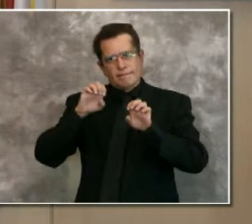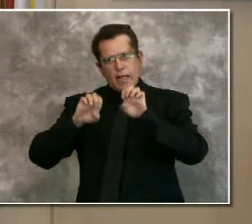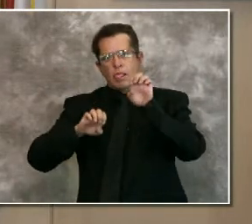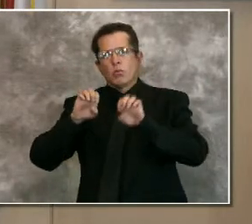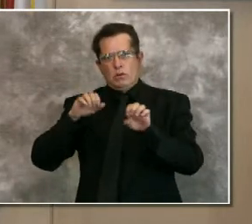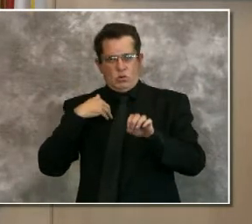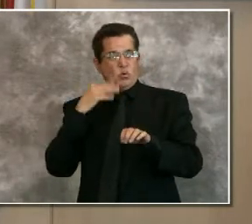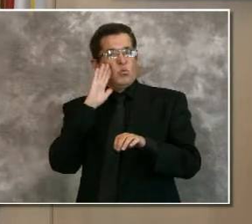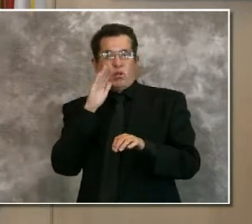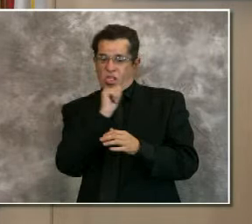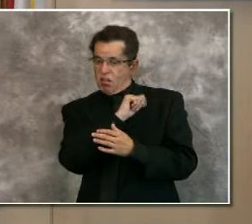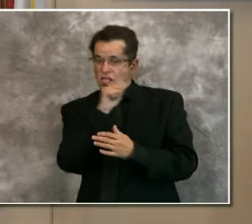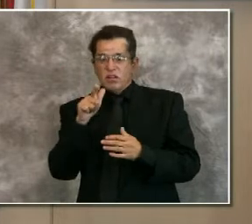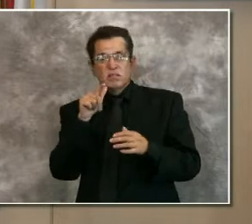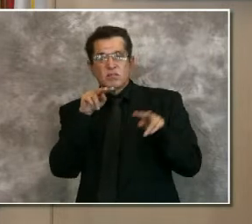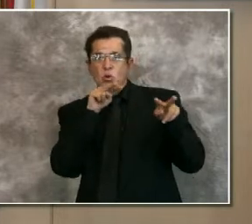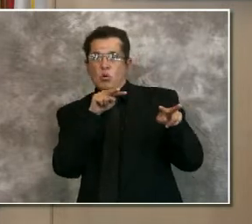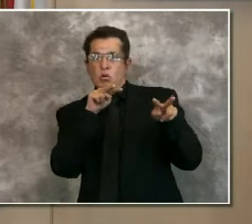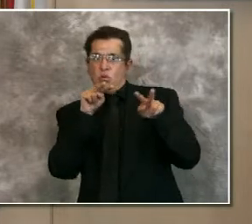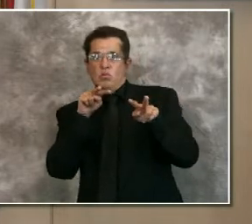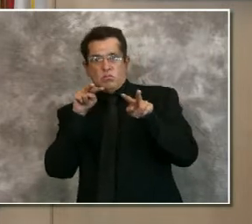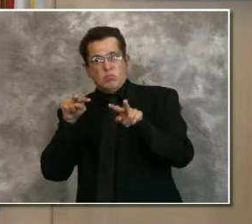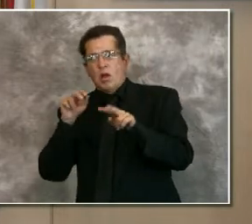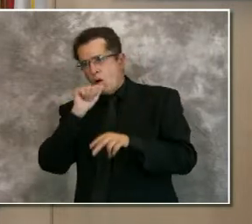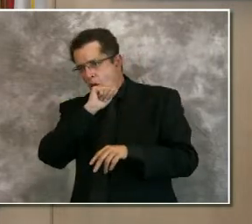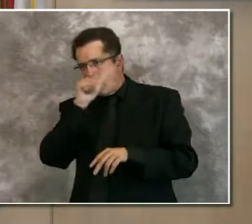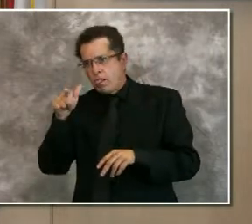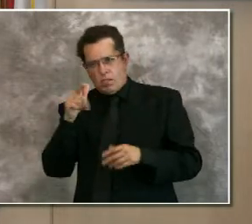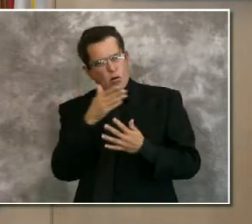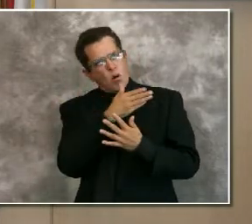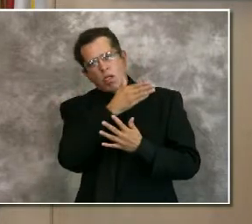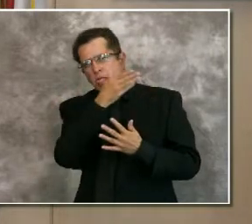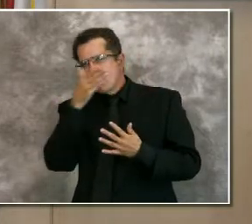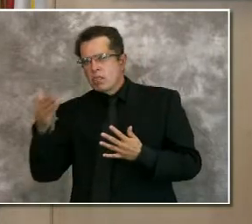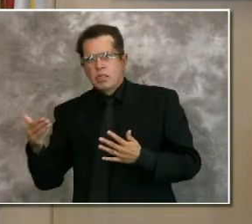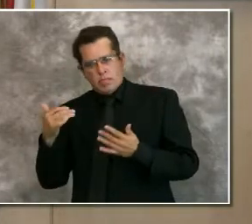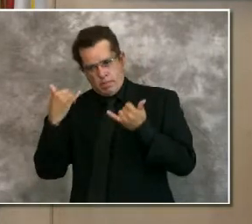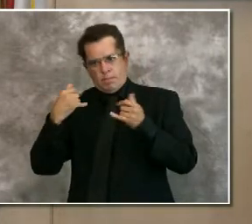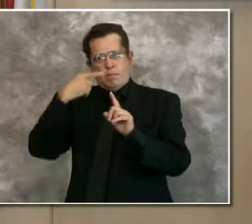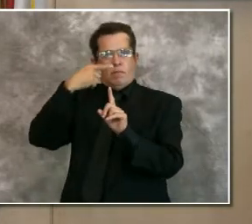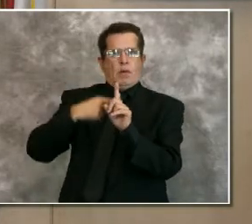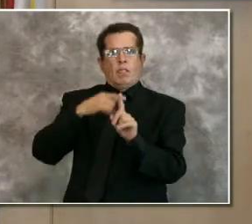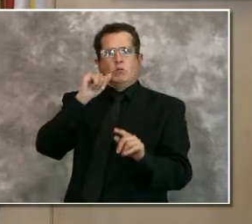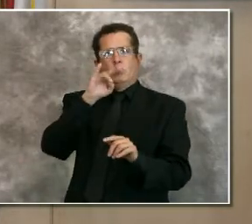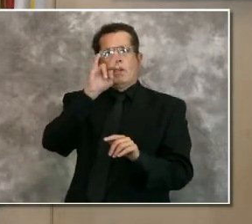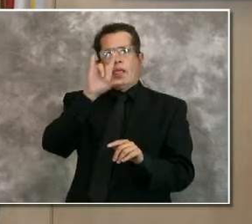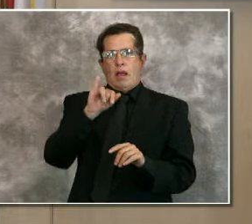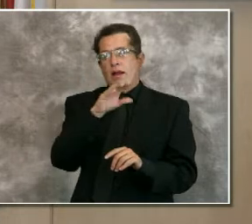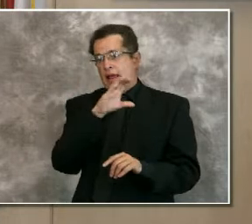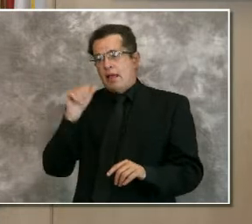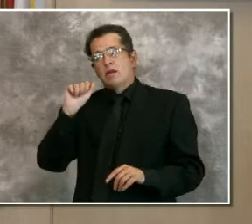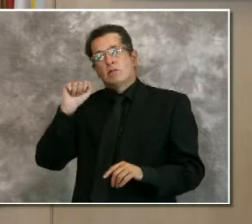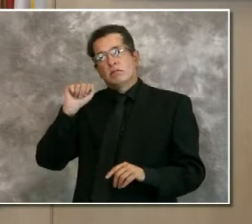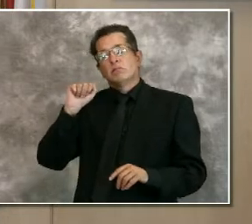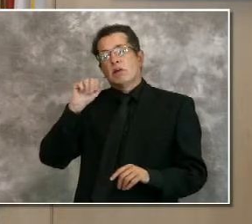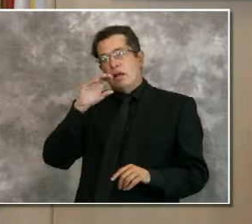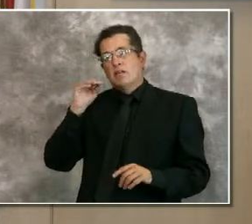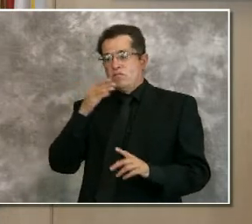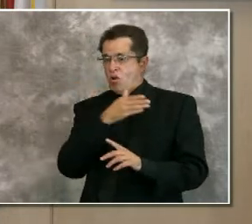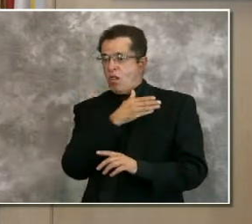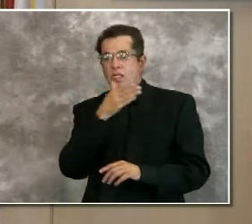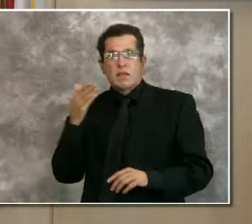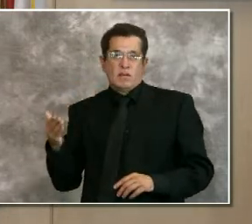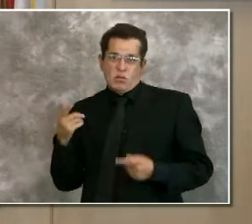to assess all of these metrics throughout the month of July and throughout the duration of